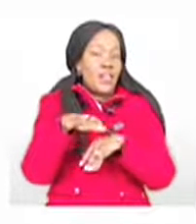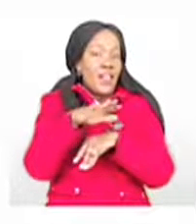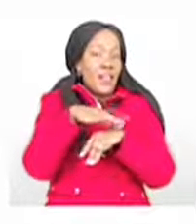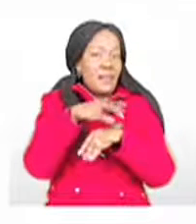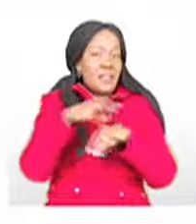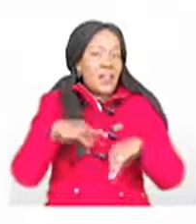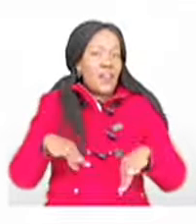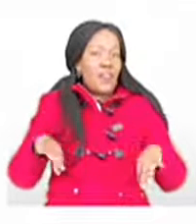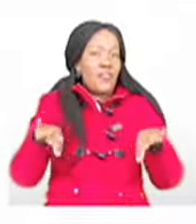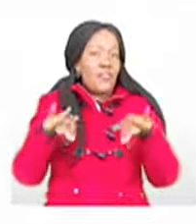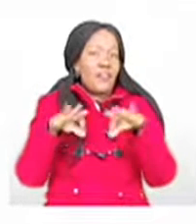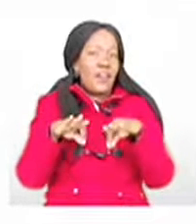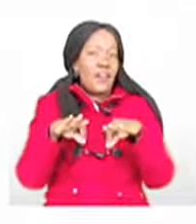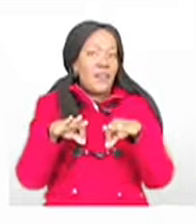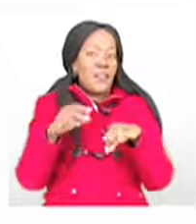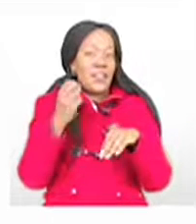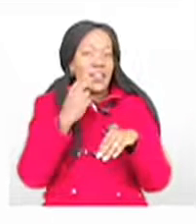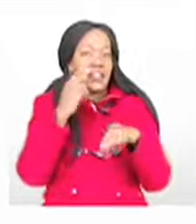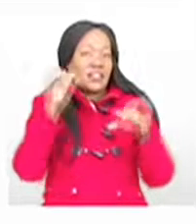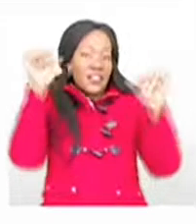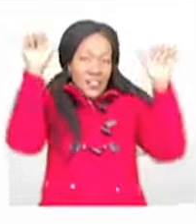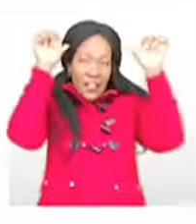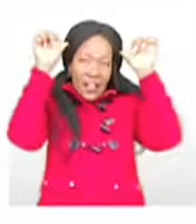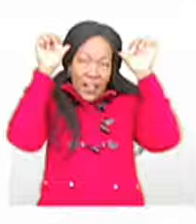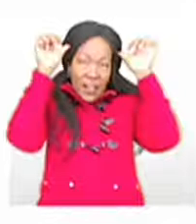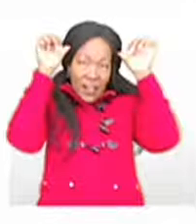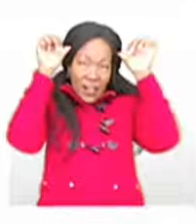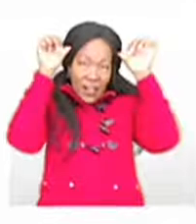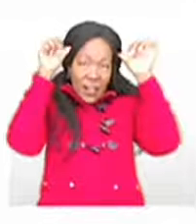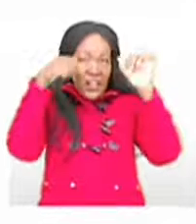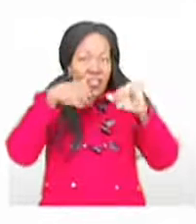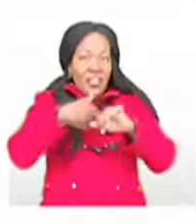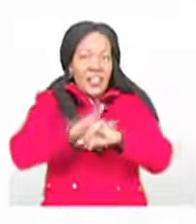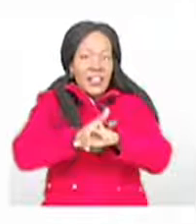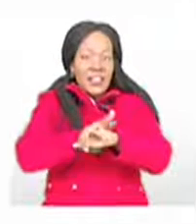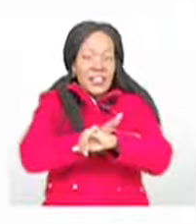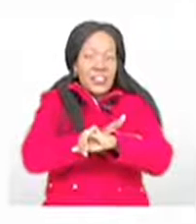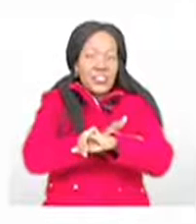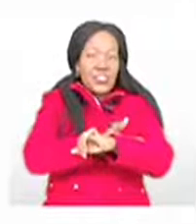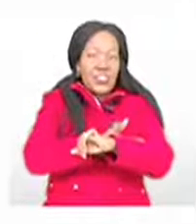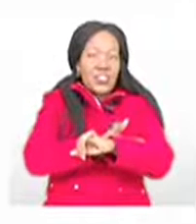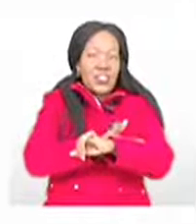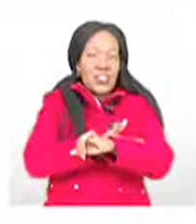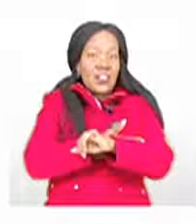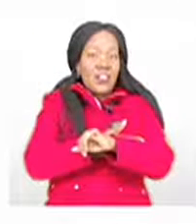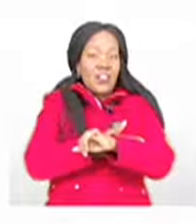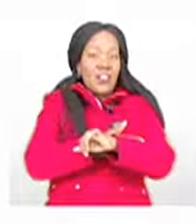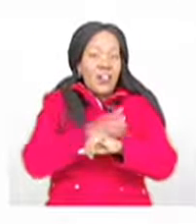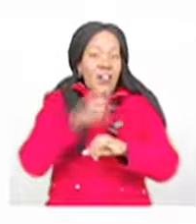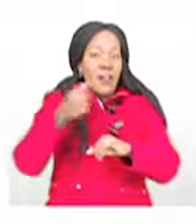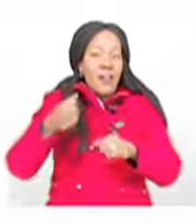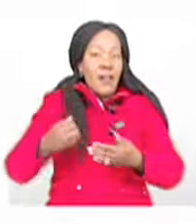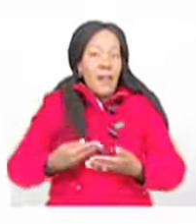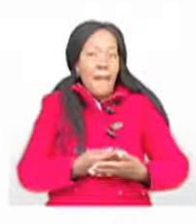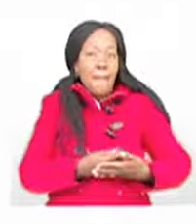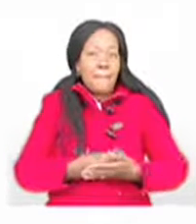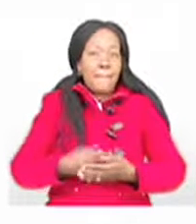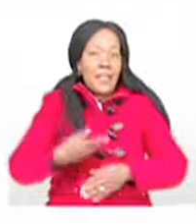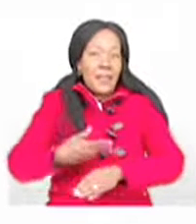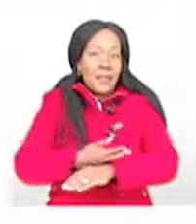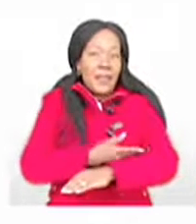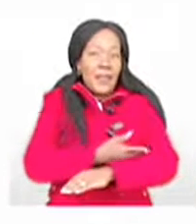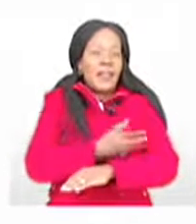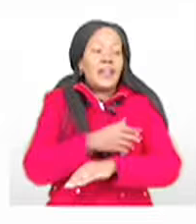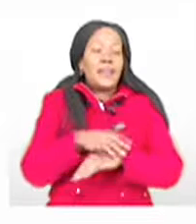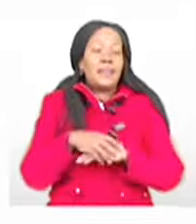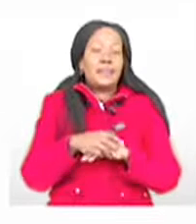We can see there is a cow, there is a sheep, and there is a lamb.